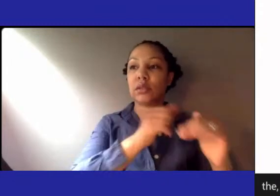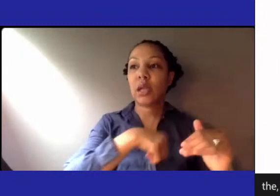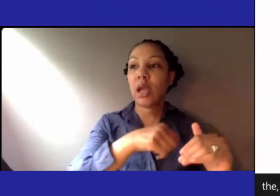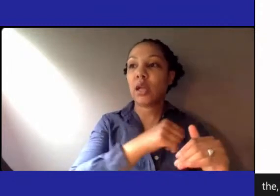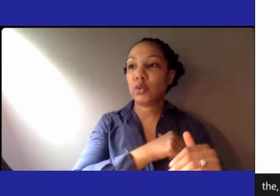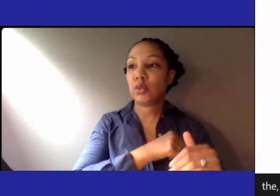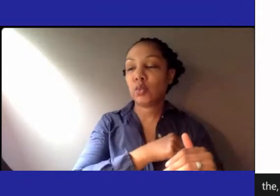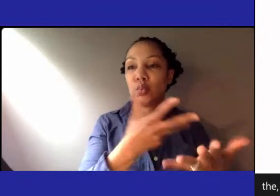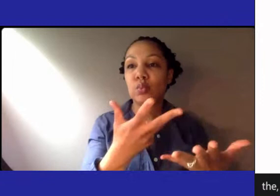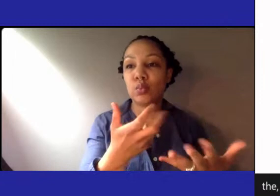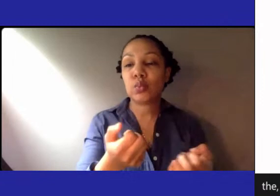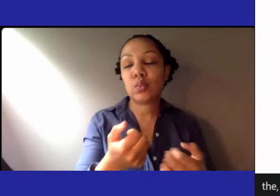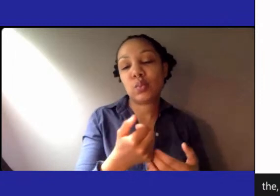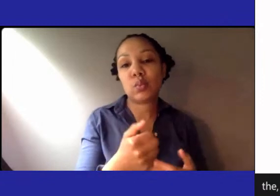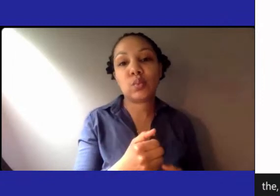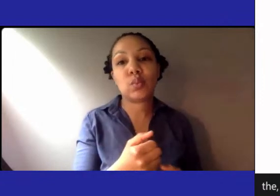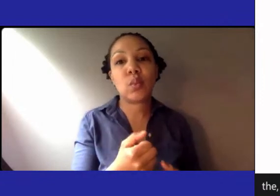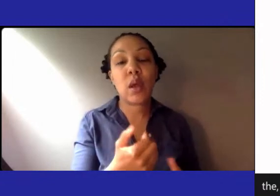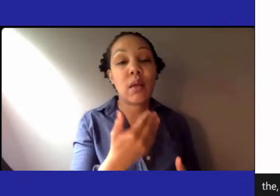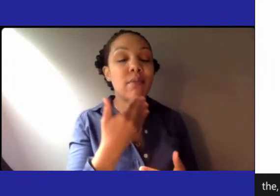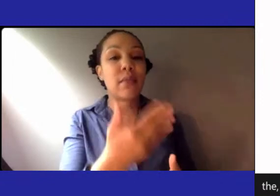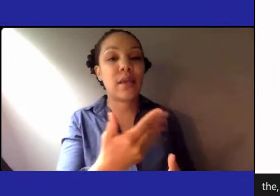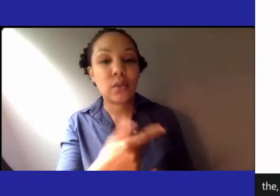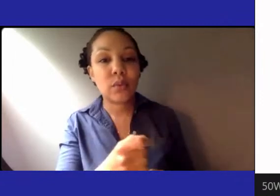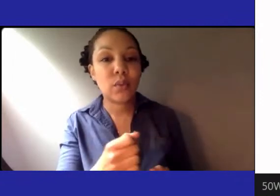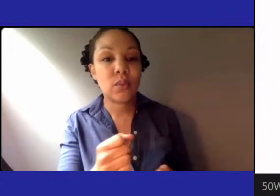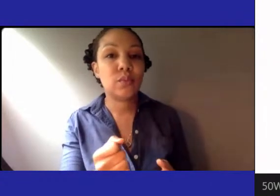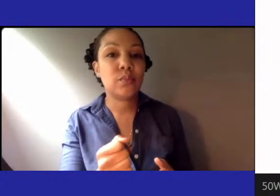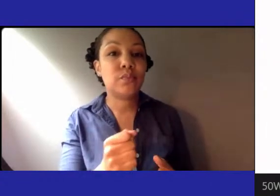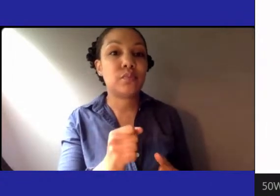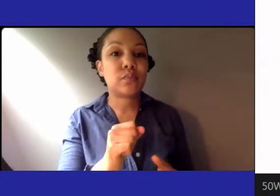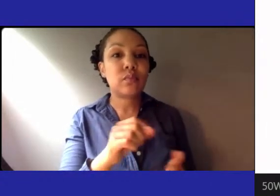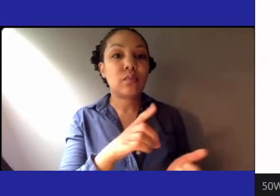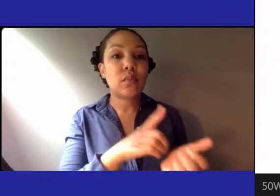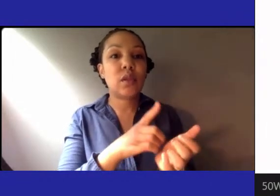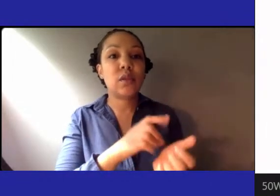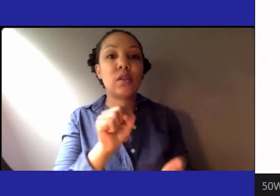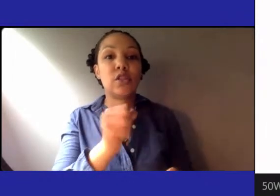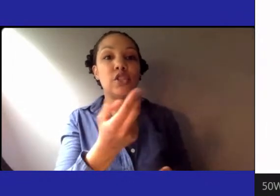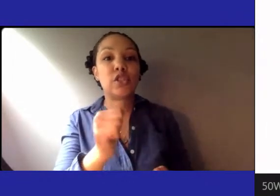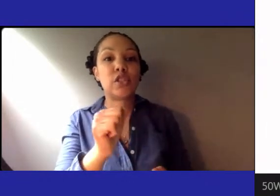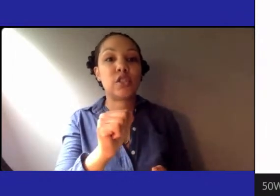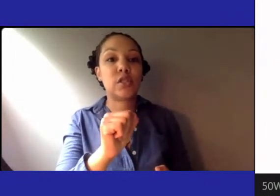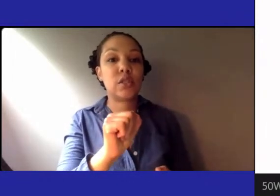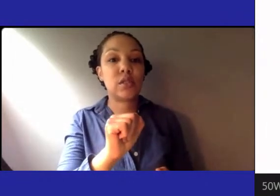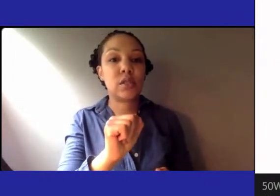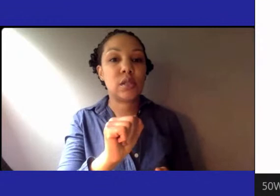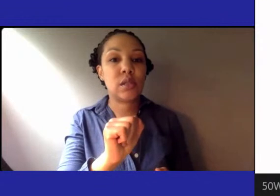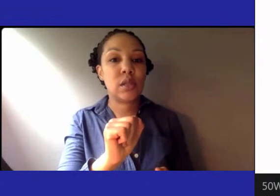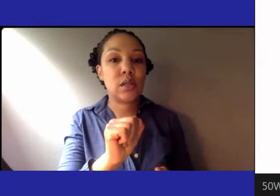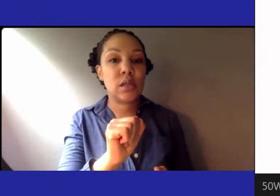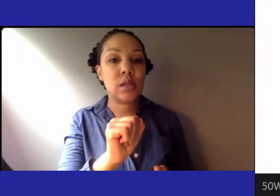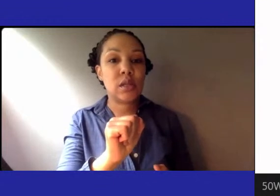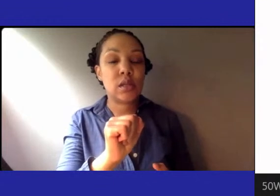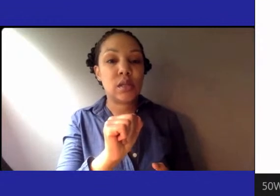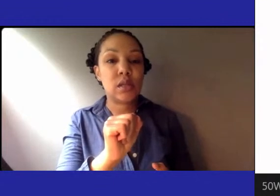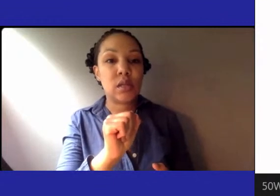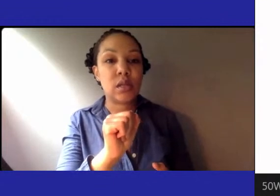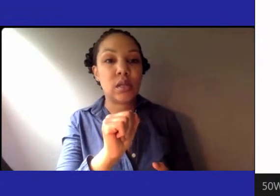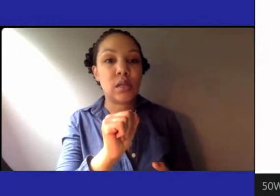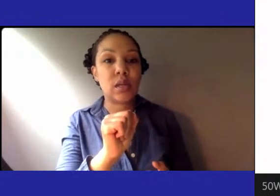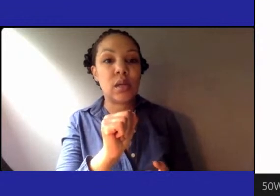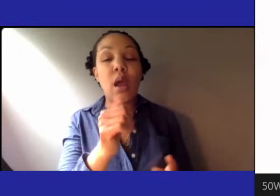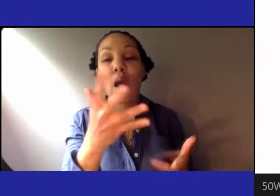Very good. Okay, well, thank you, Dr. Shah. And I want to also just note that Dr. Shah not only has